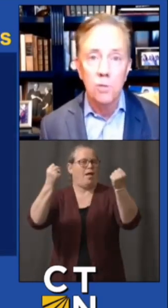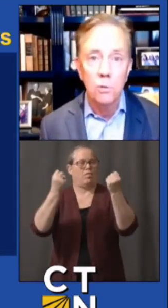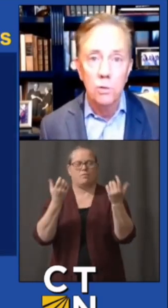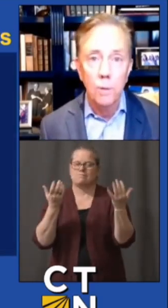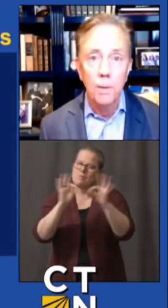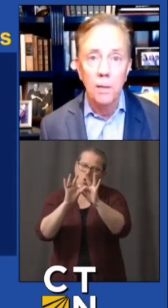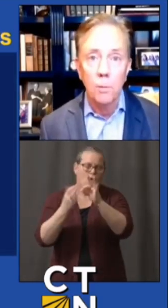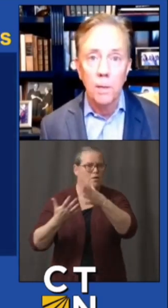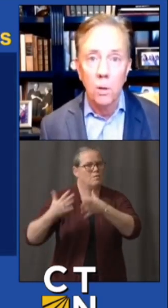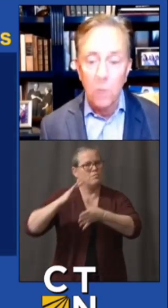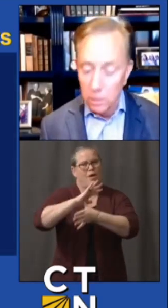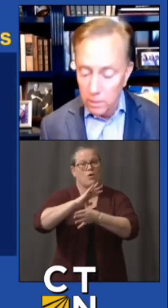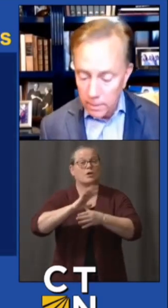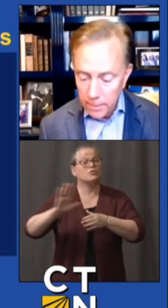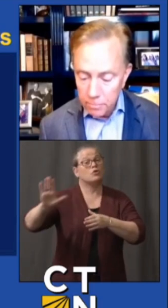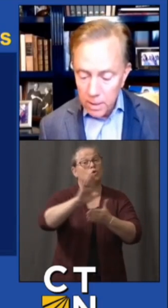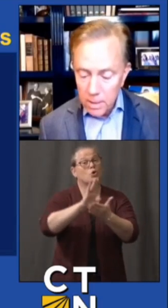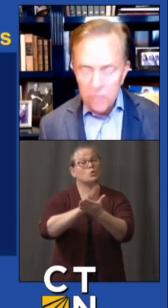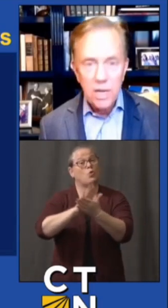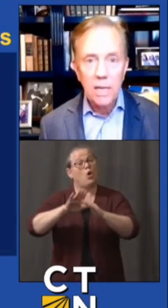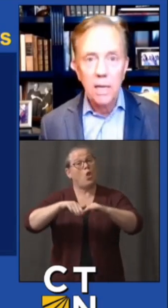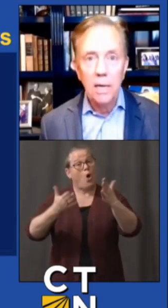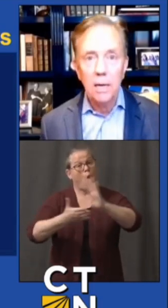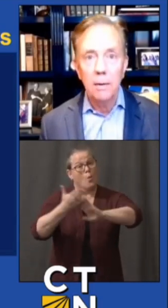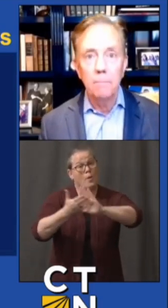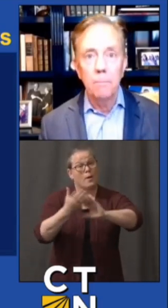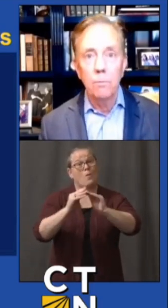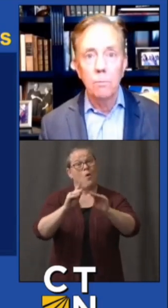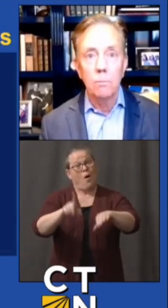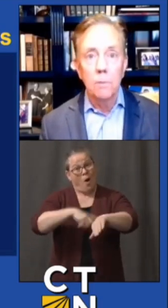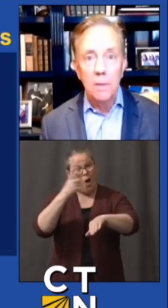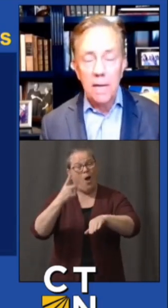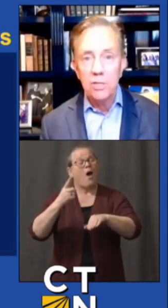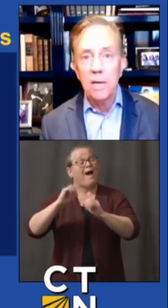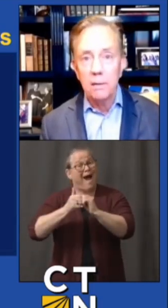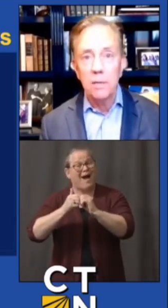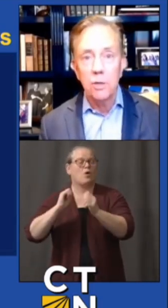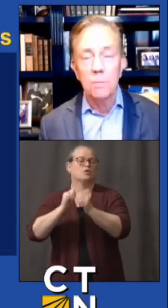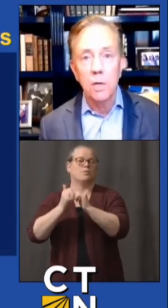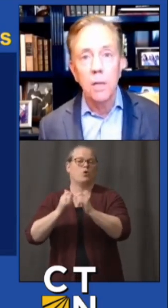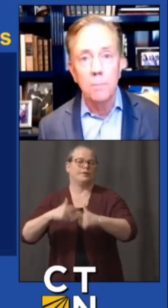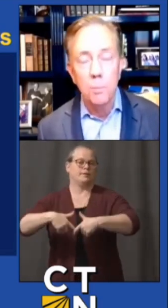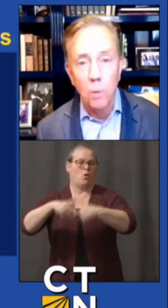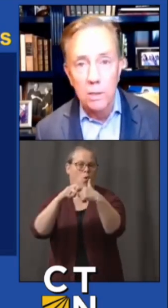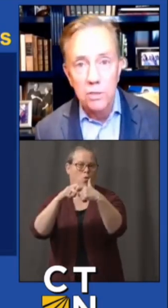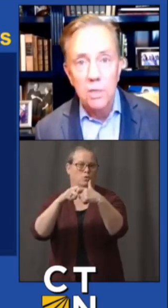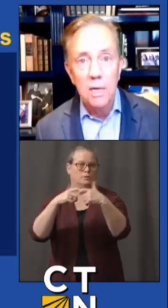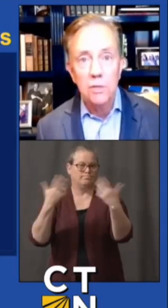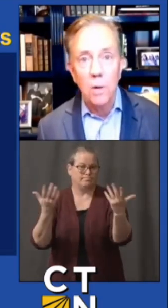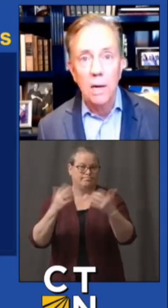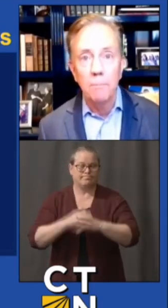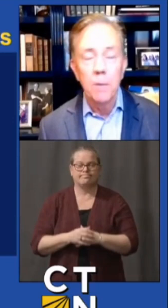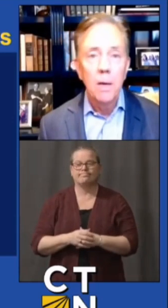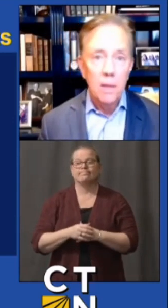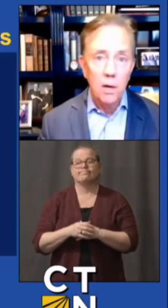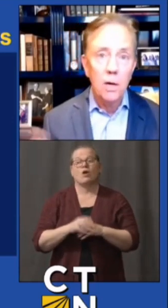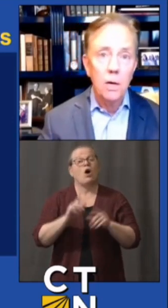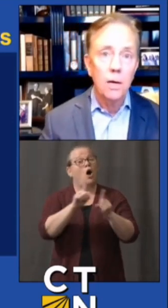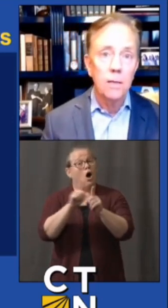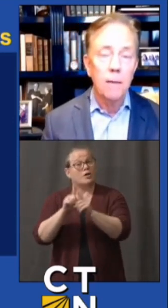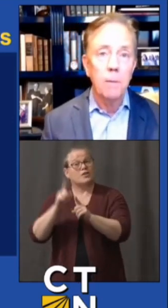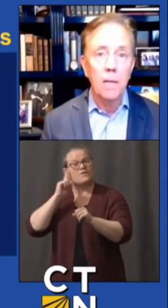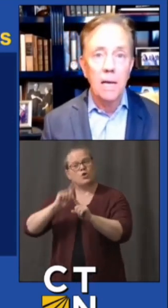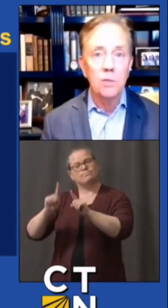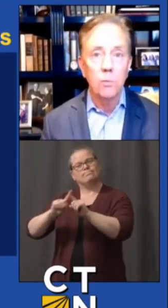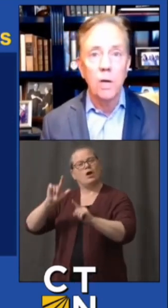your schools open a little bit longer. Secondly, that's it in terms of club sports as well. They're going to